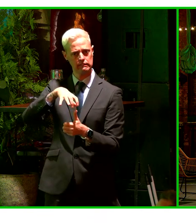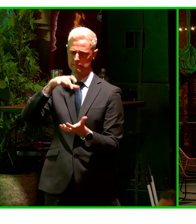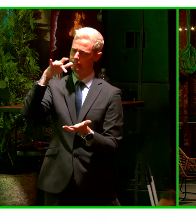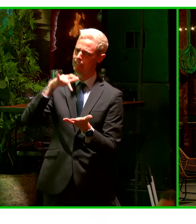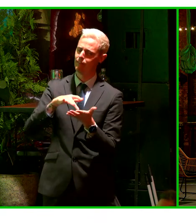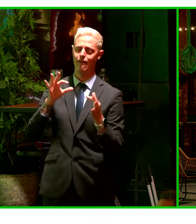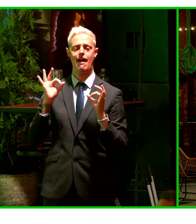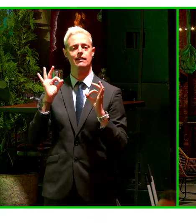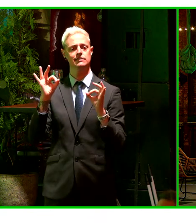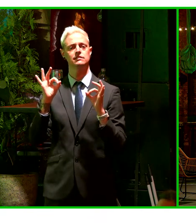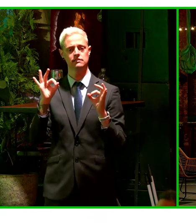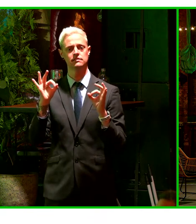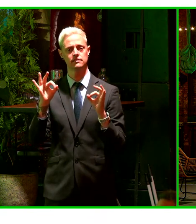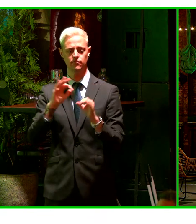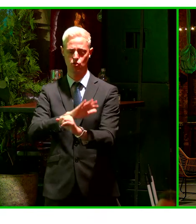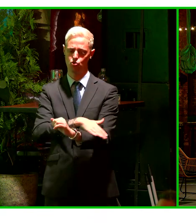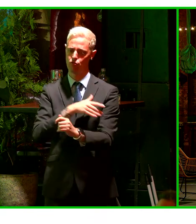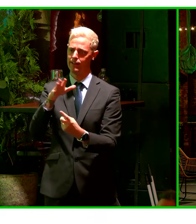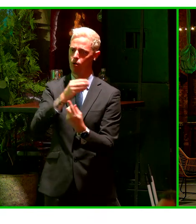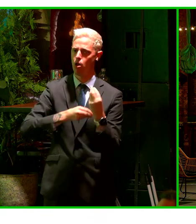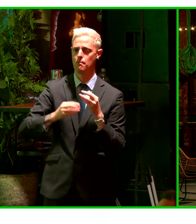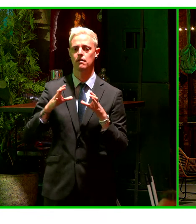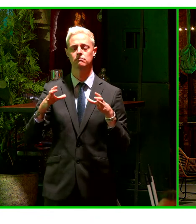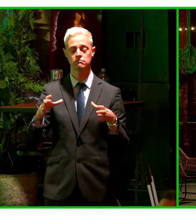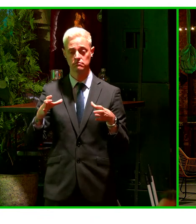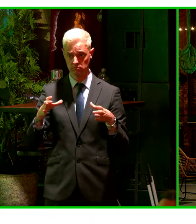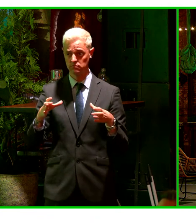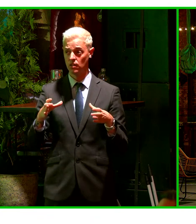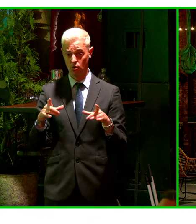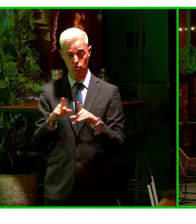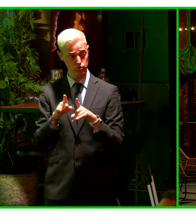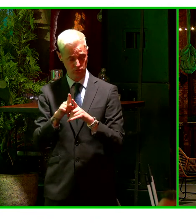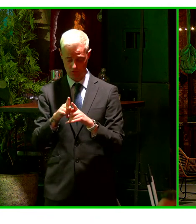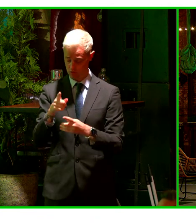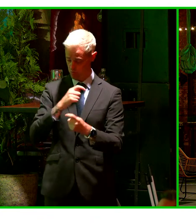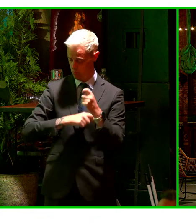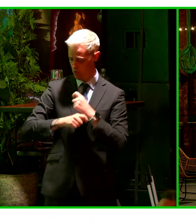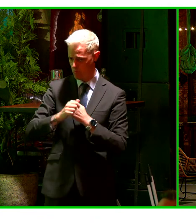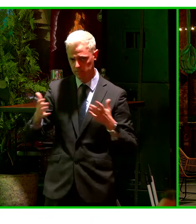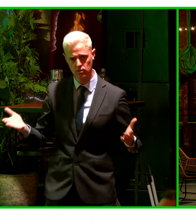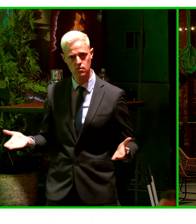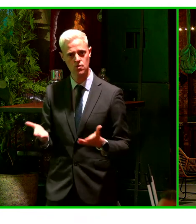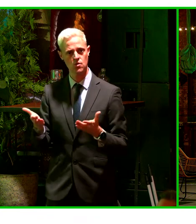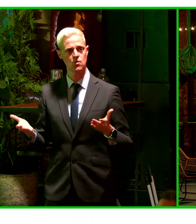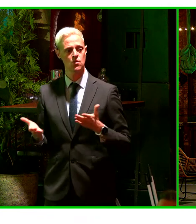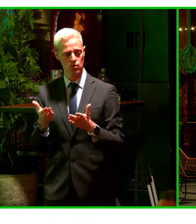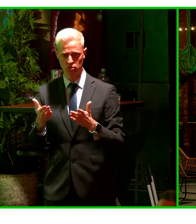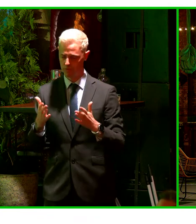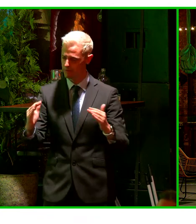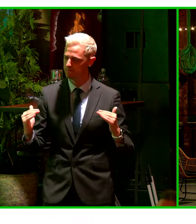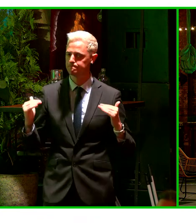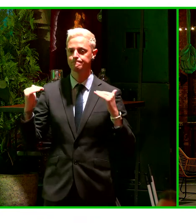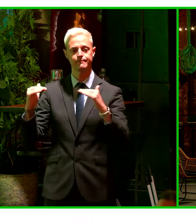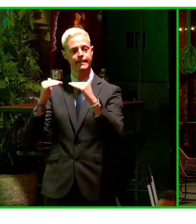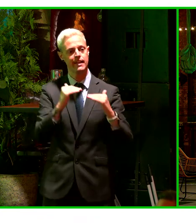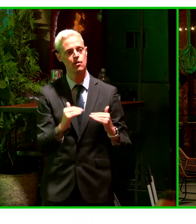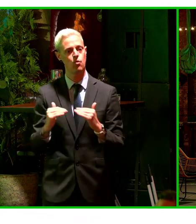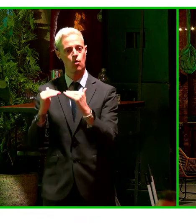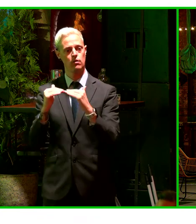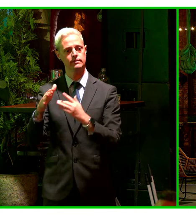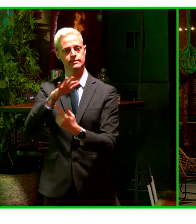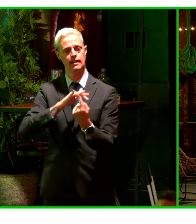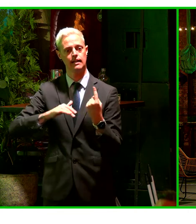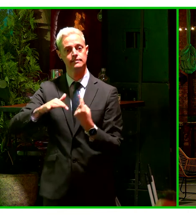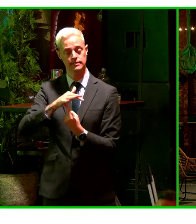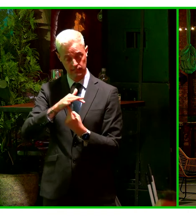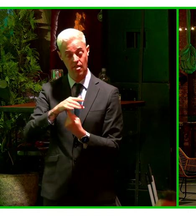comes to the green economy, but also a place that is using the drive to net zero to build a more equal society. And that can set